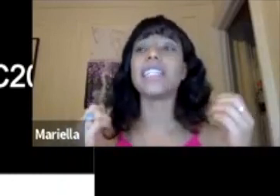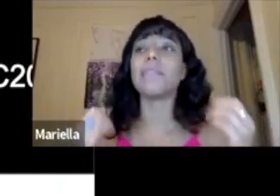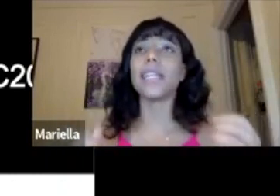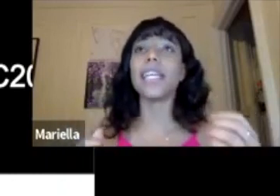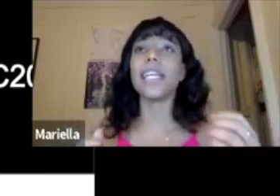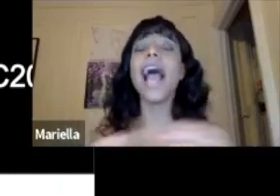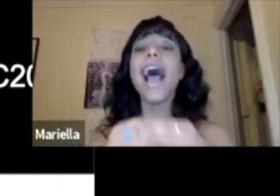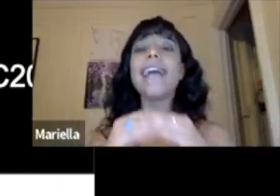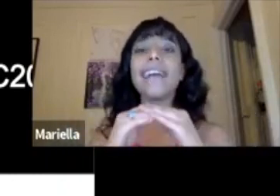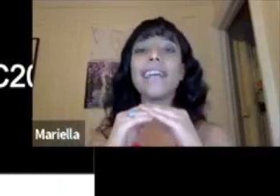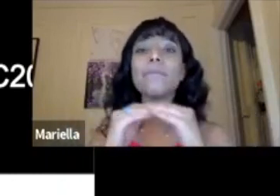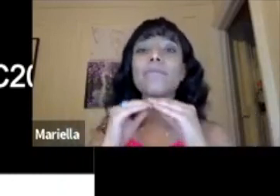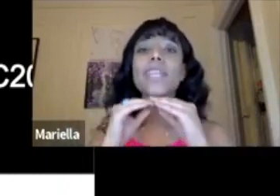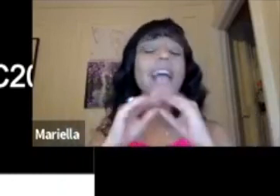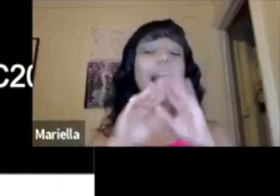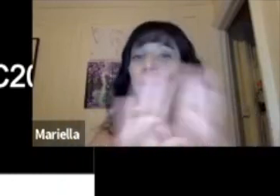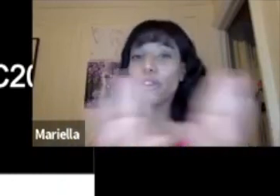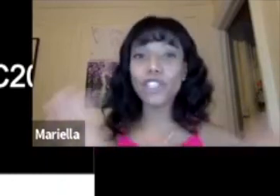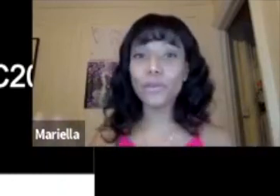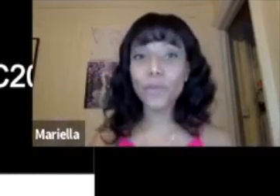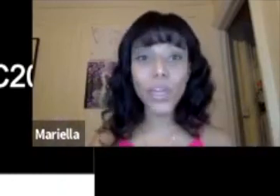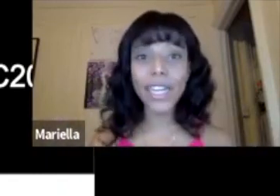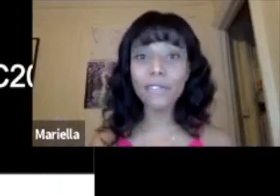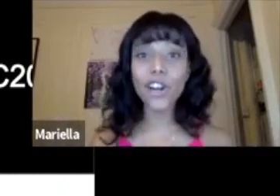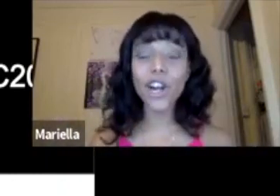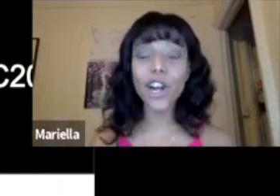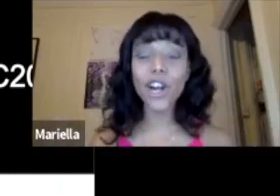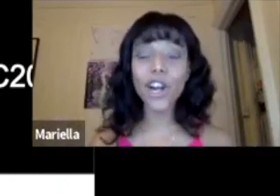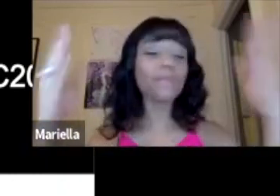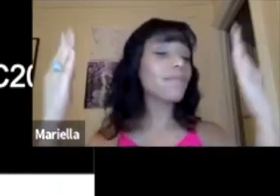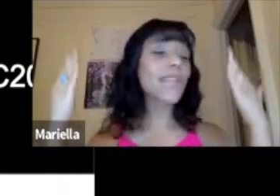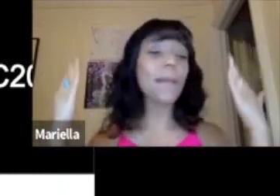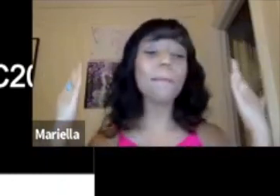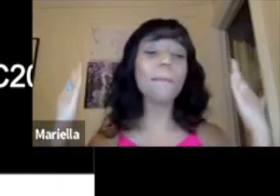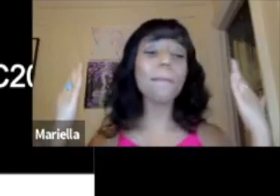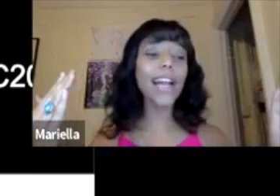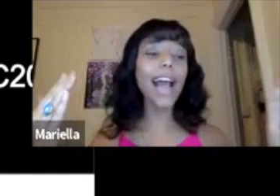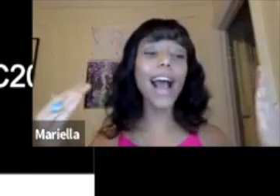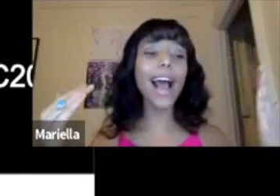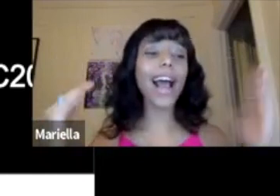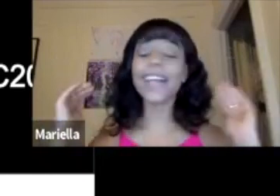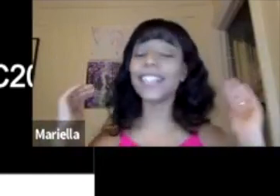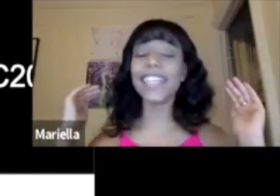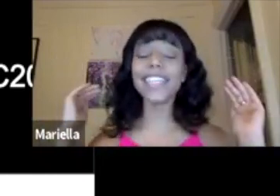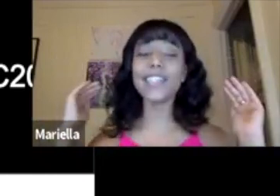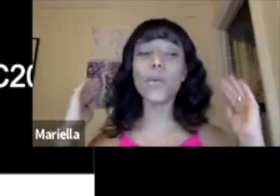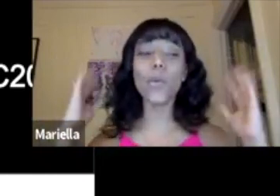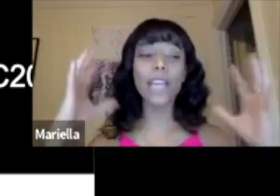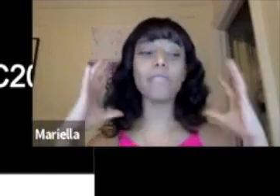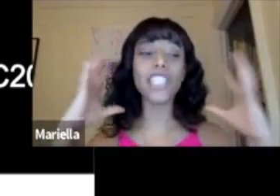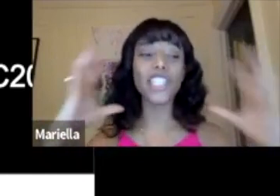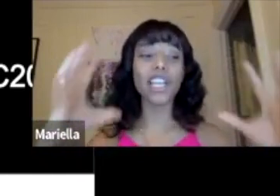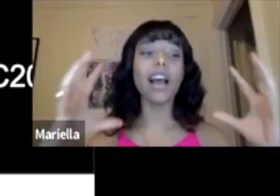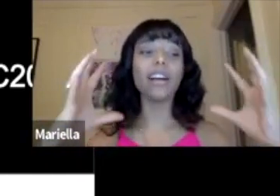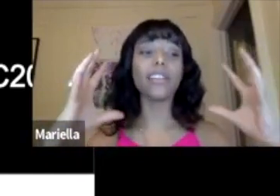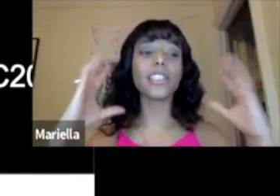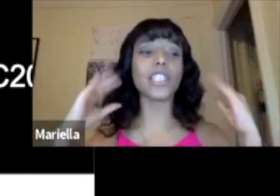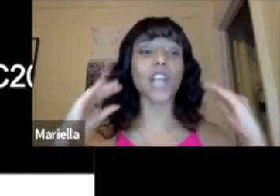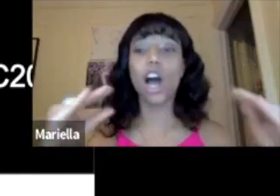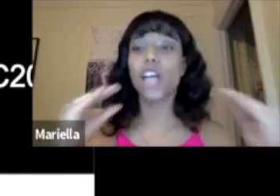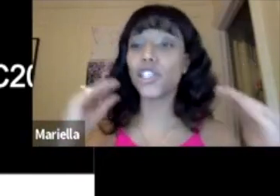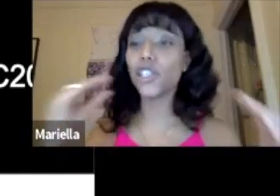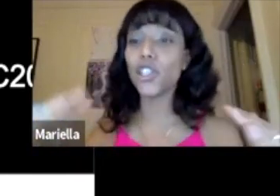hearing disability. And I'm not going to ruin it for her, but just the way